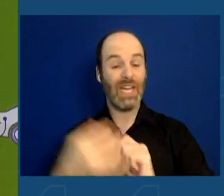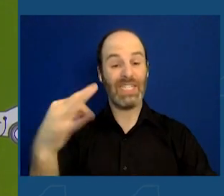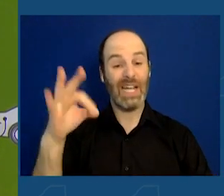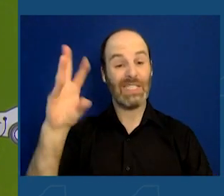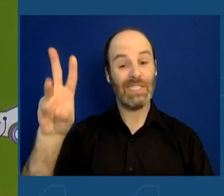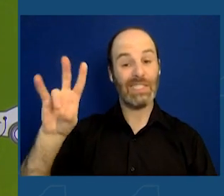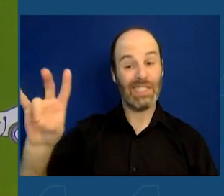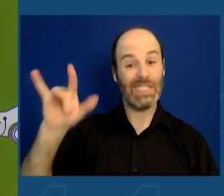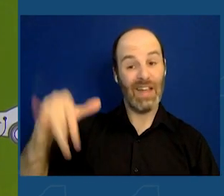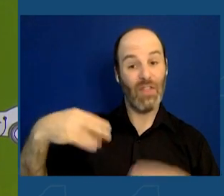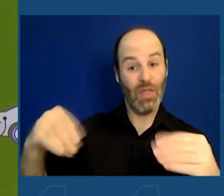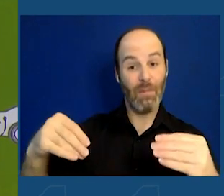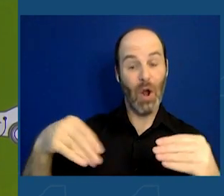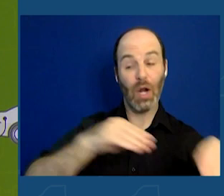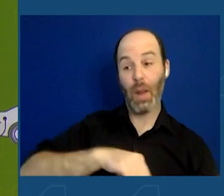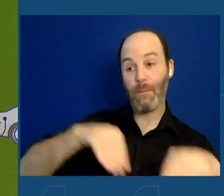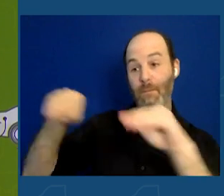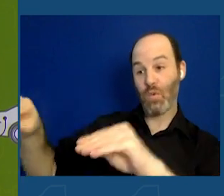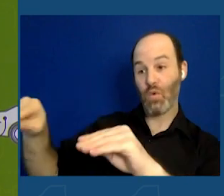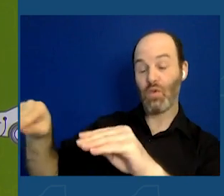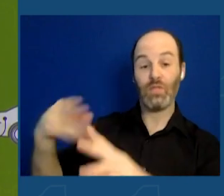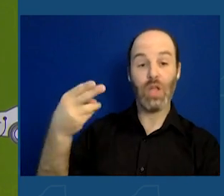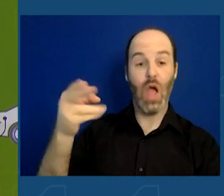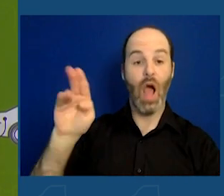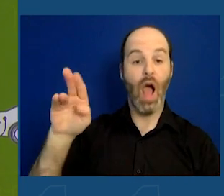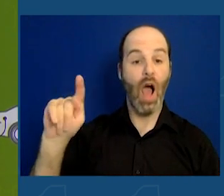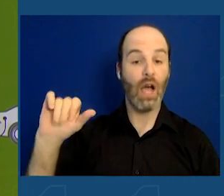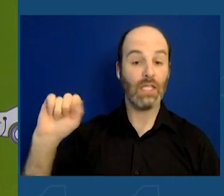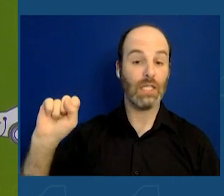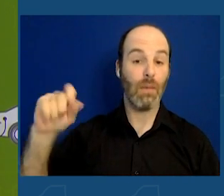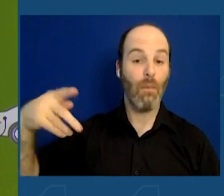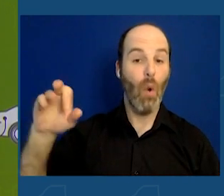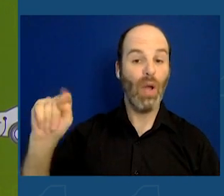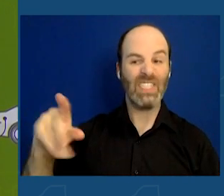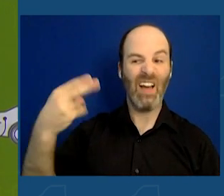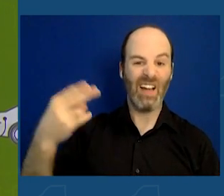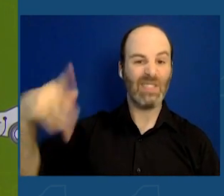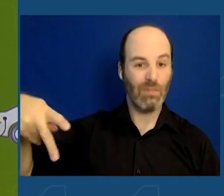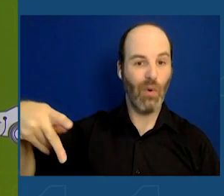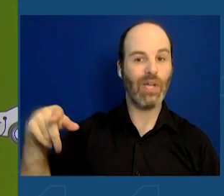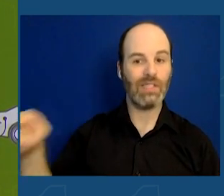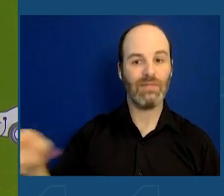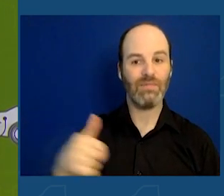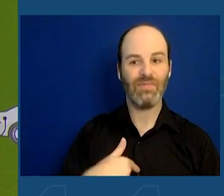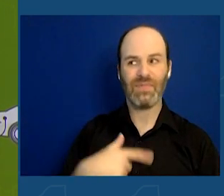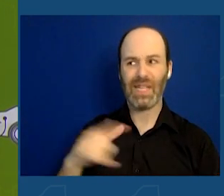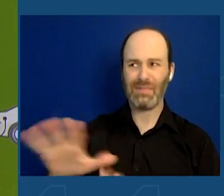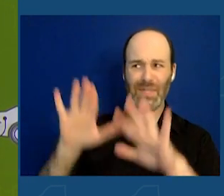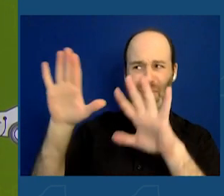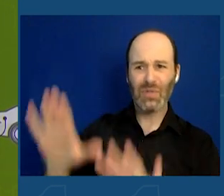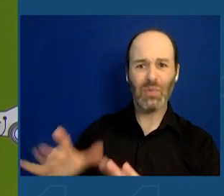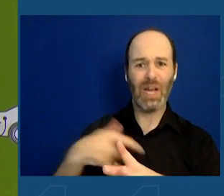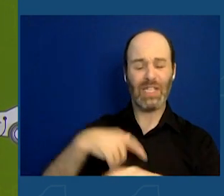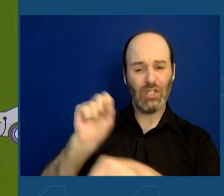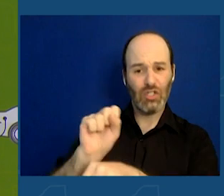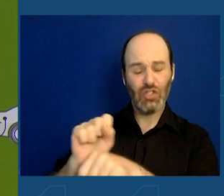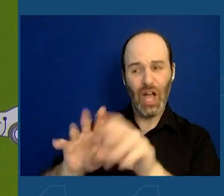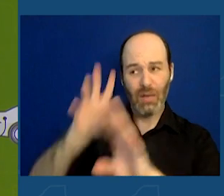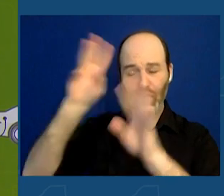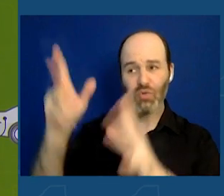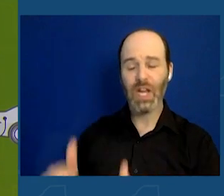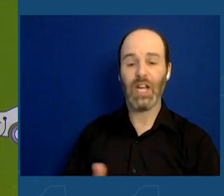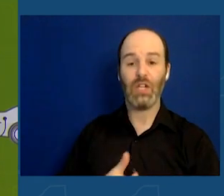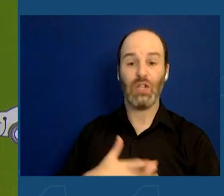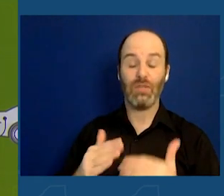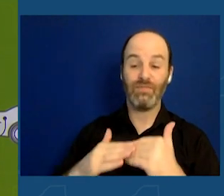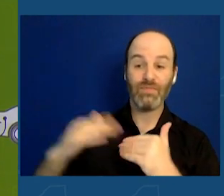area moved to Hunts Point, and it really has become a vital economic driver, great job creator, over $2 billion of economic